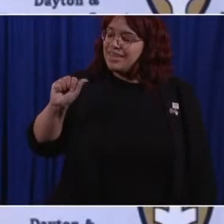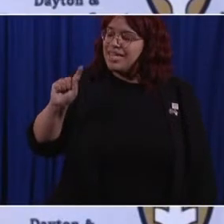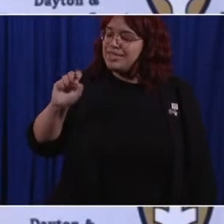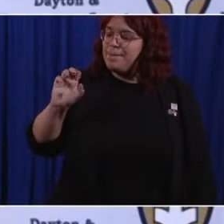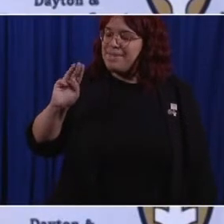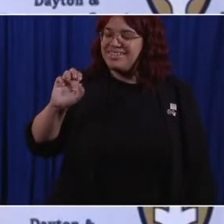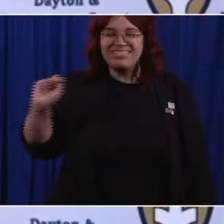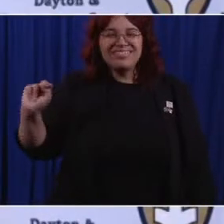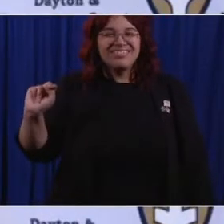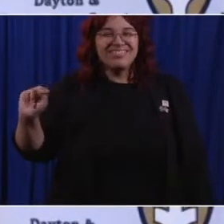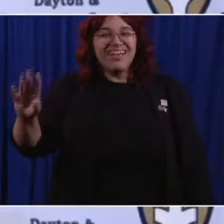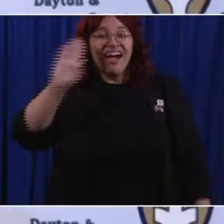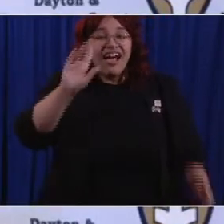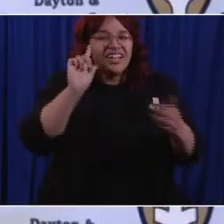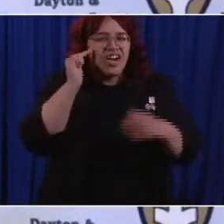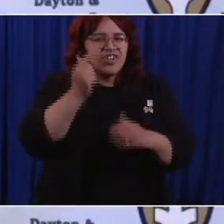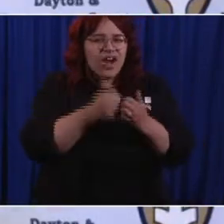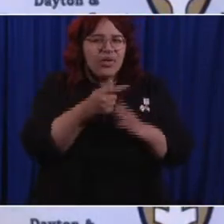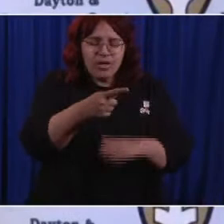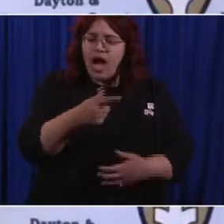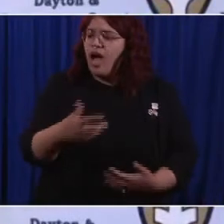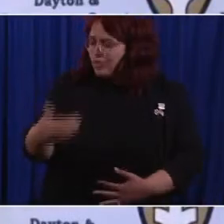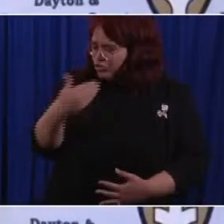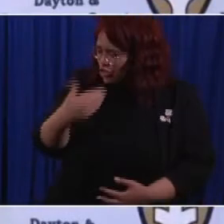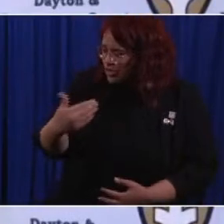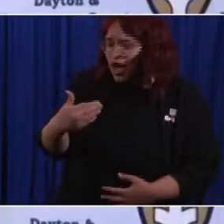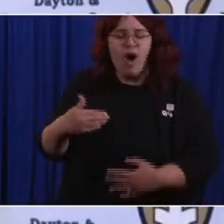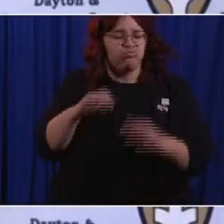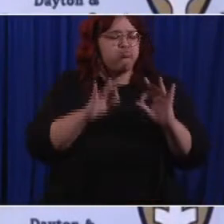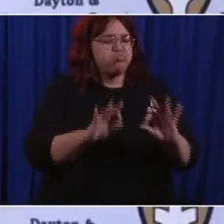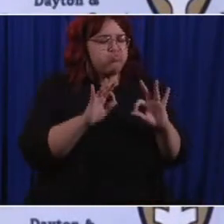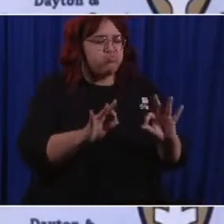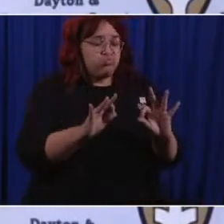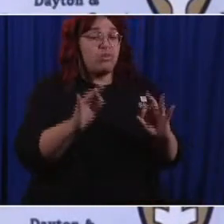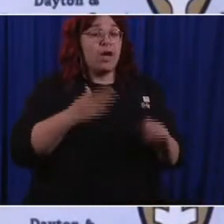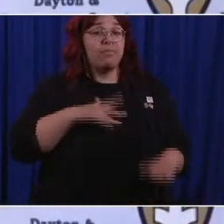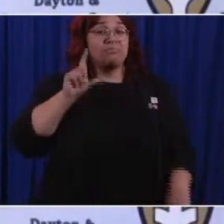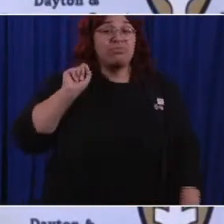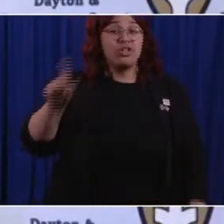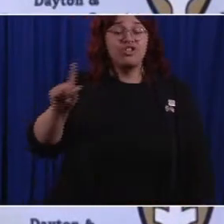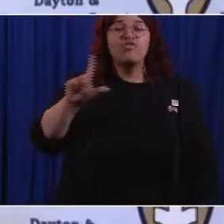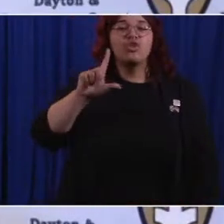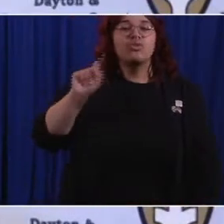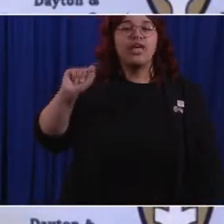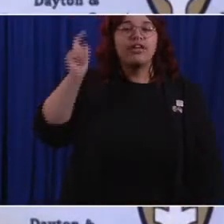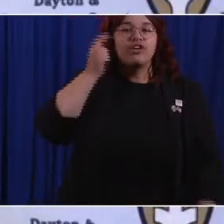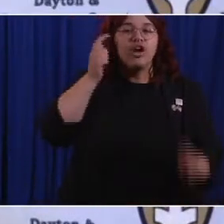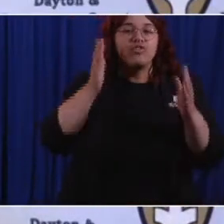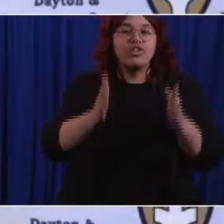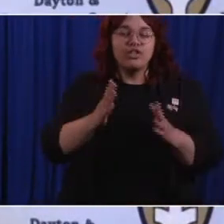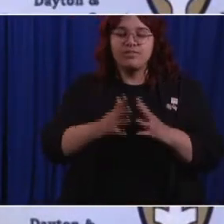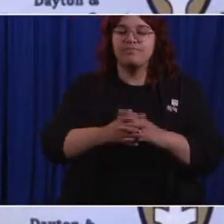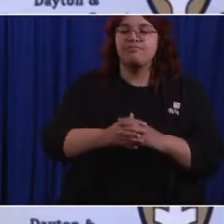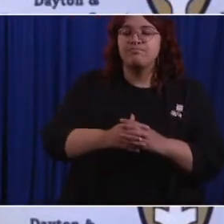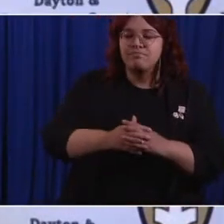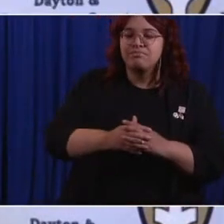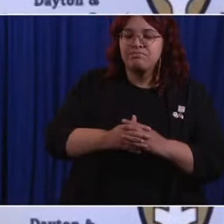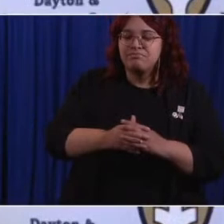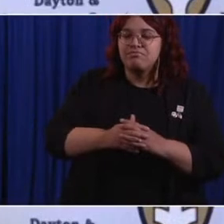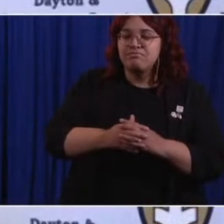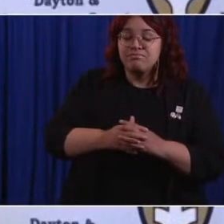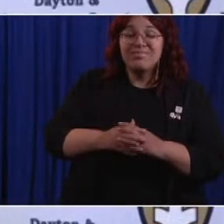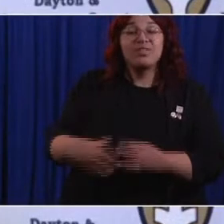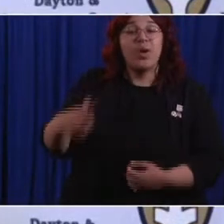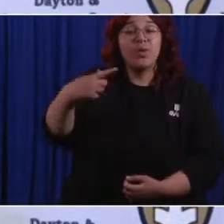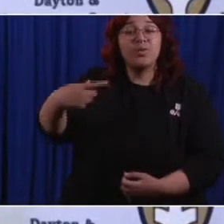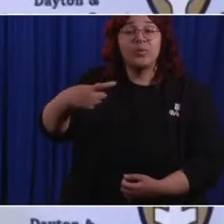Governor? Good, sir. Good. A question for Lieutenant Governor Husted. He told the Associated